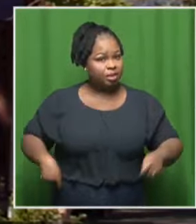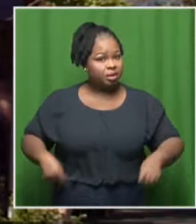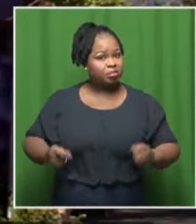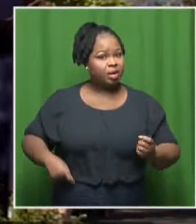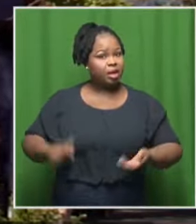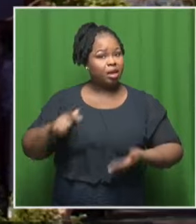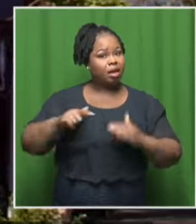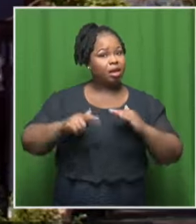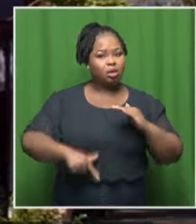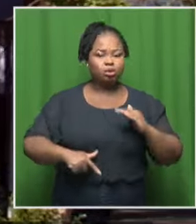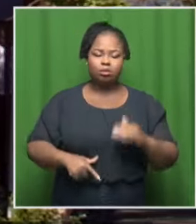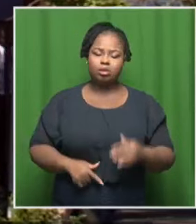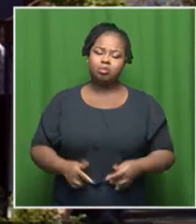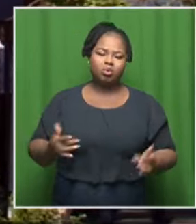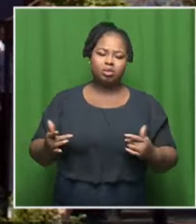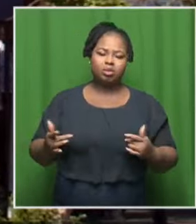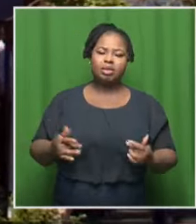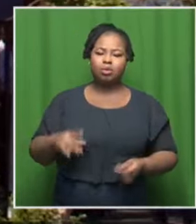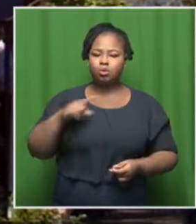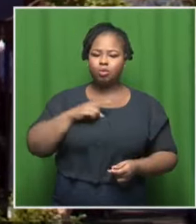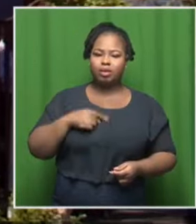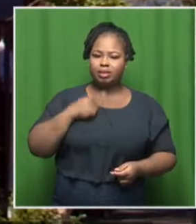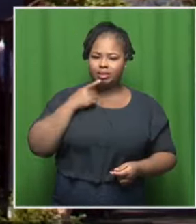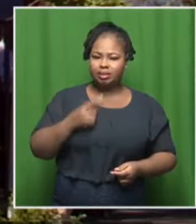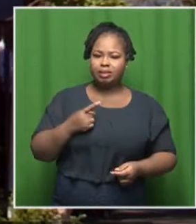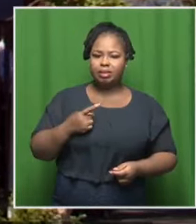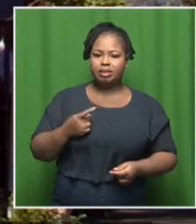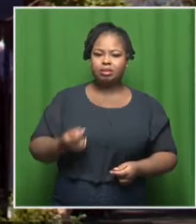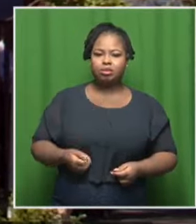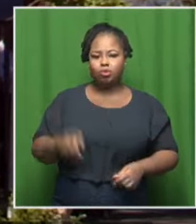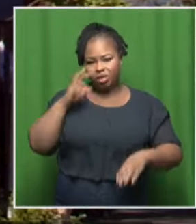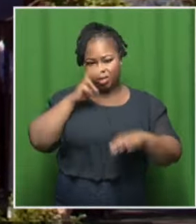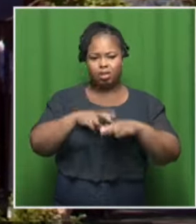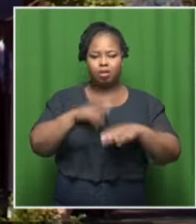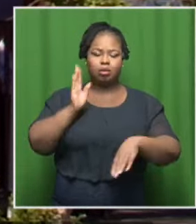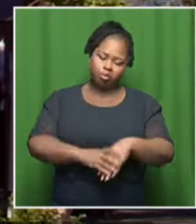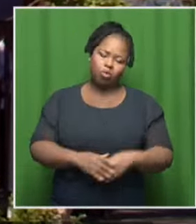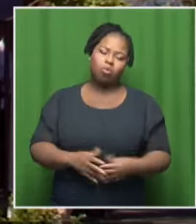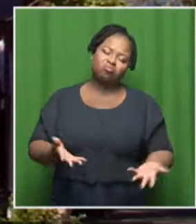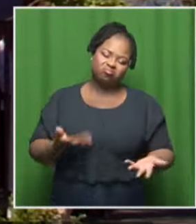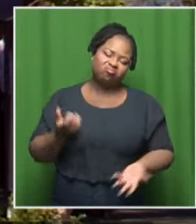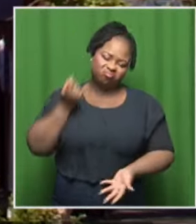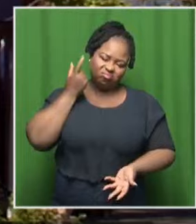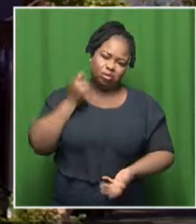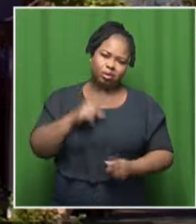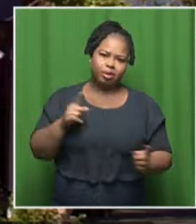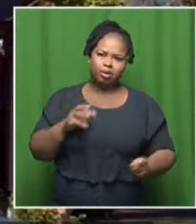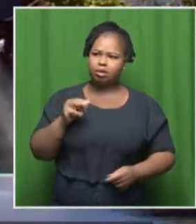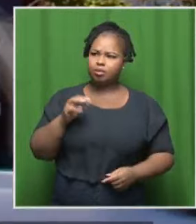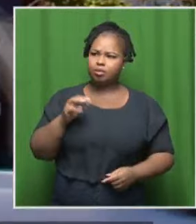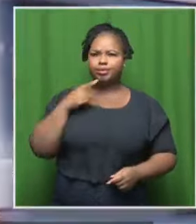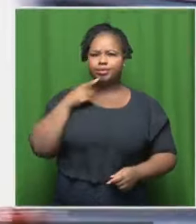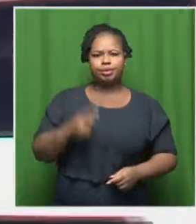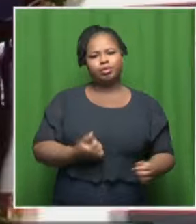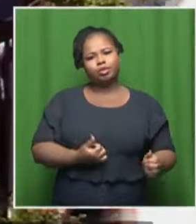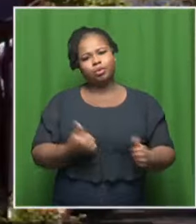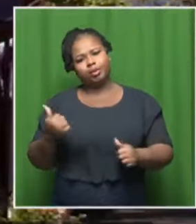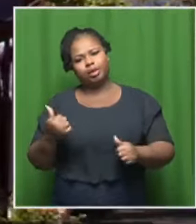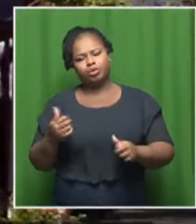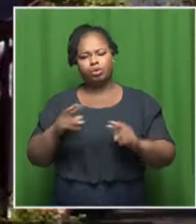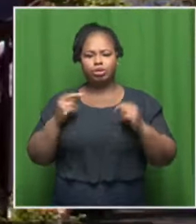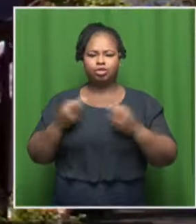should have come to us saying we have gone beyond budget, we need even more. And now with the MEC saying she has to go back to